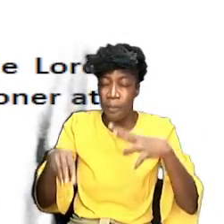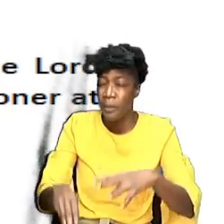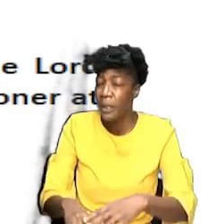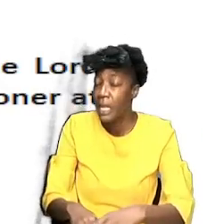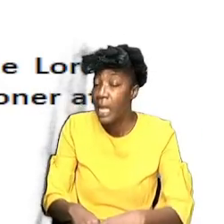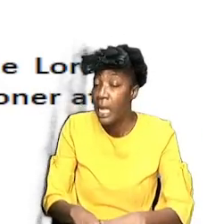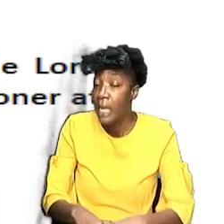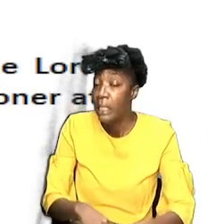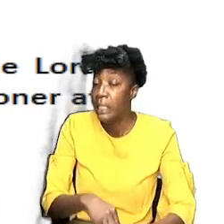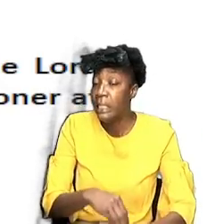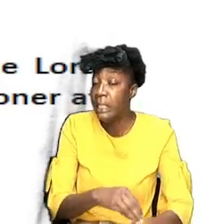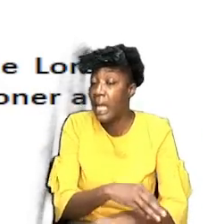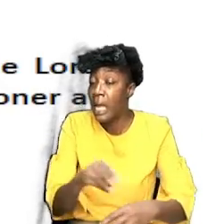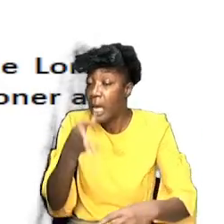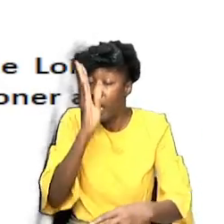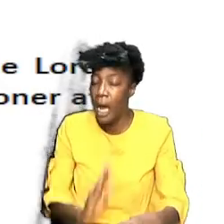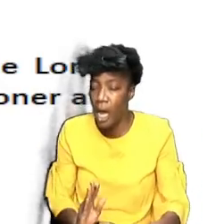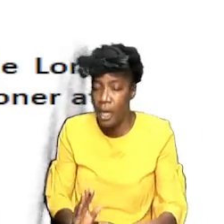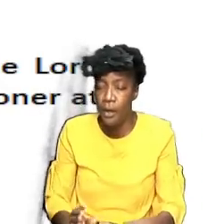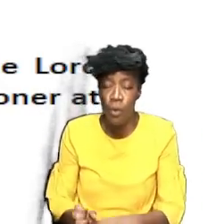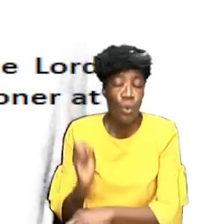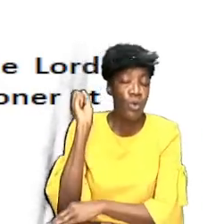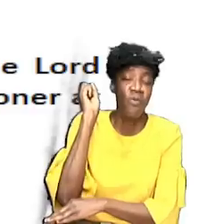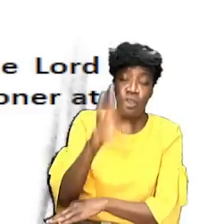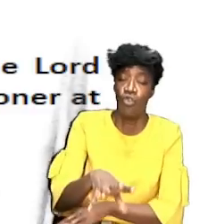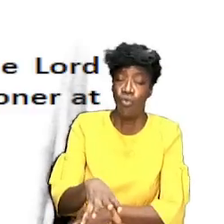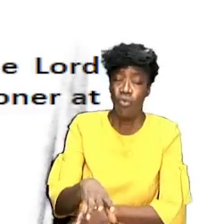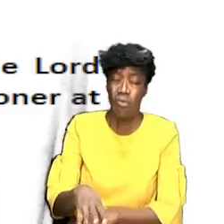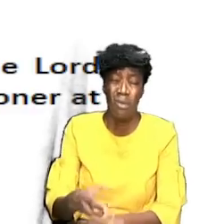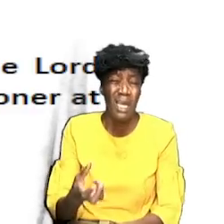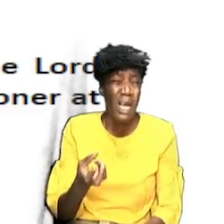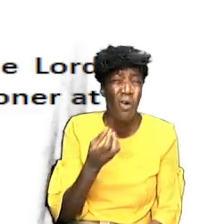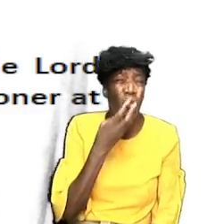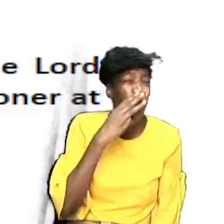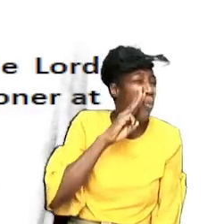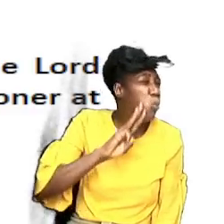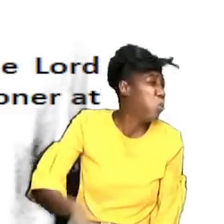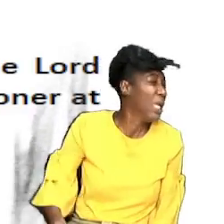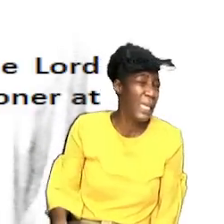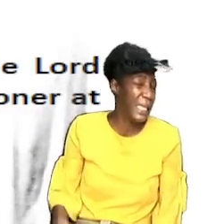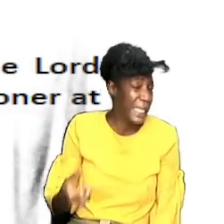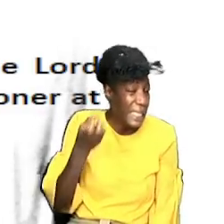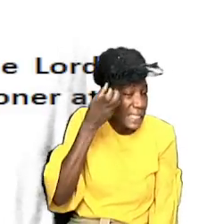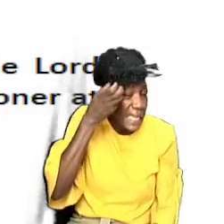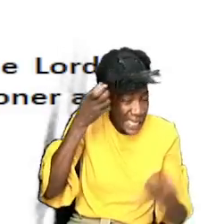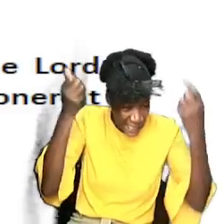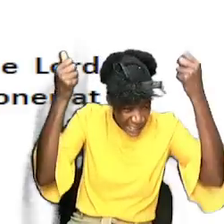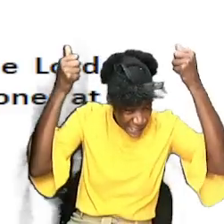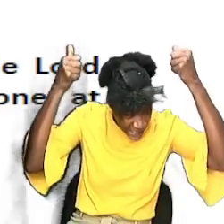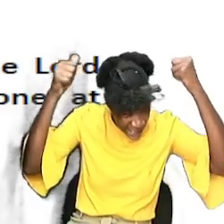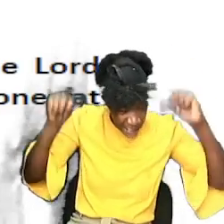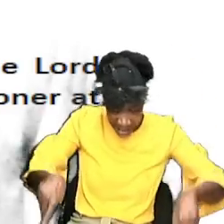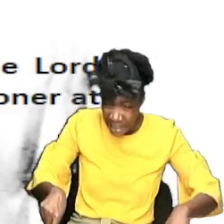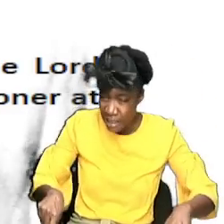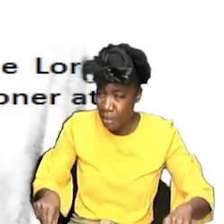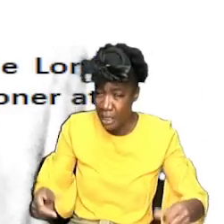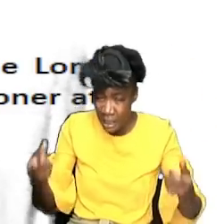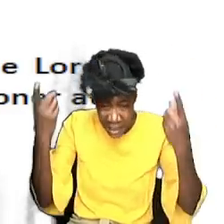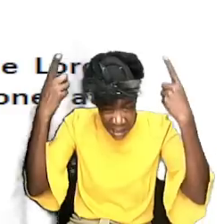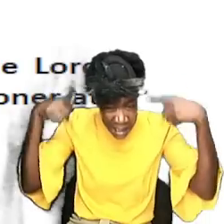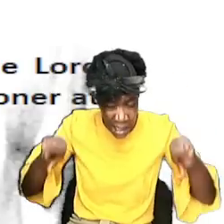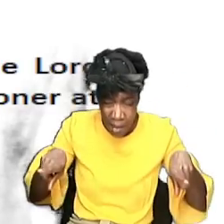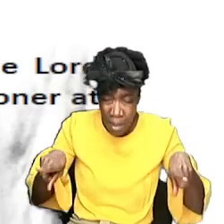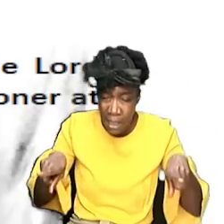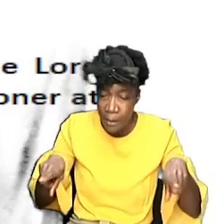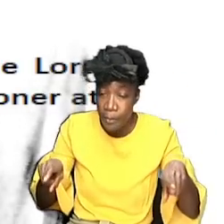overthrown. Amen. There was a lot of witchcraft, there was a lot of demonic forces that existed in Ephesus. And Ephesus was a church that, at the